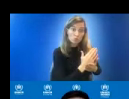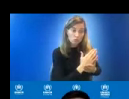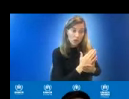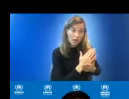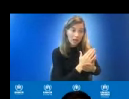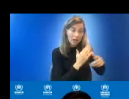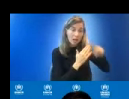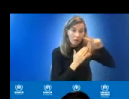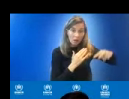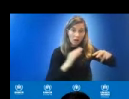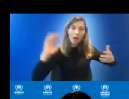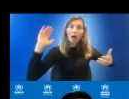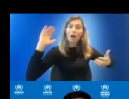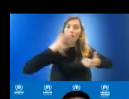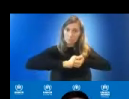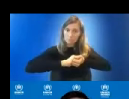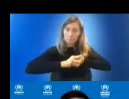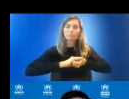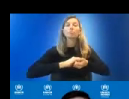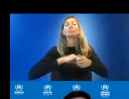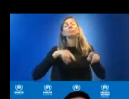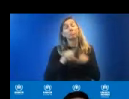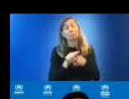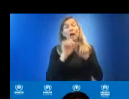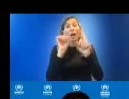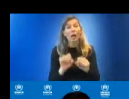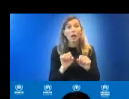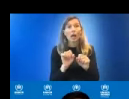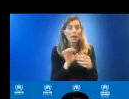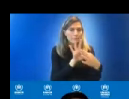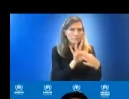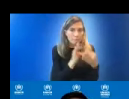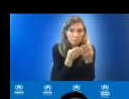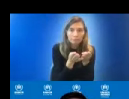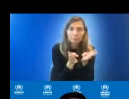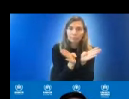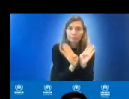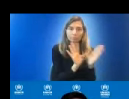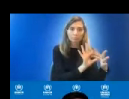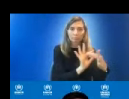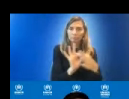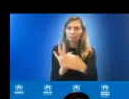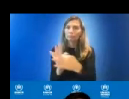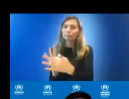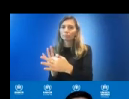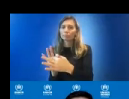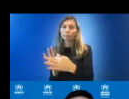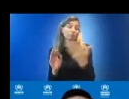mechanisms allows us to also reach out to broader stakeholders, national human rights institutions as well, for